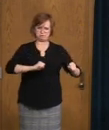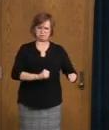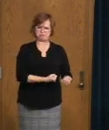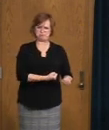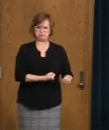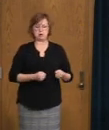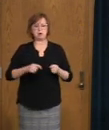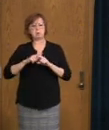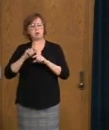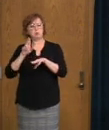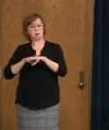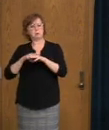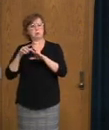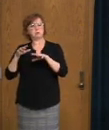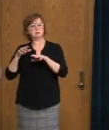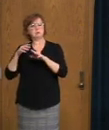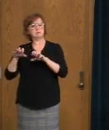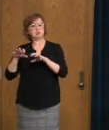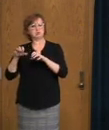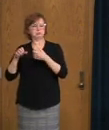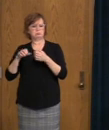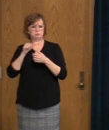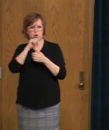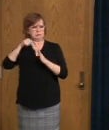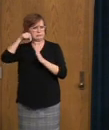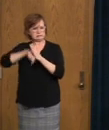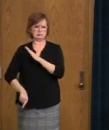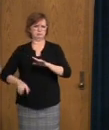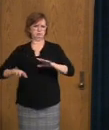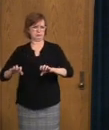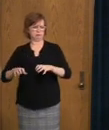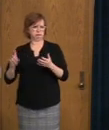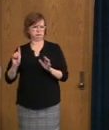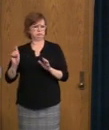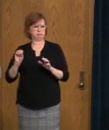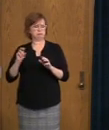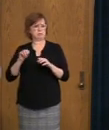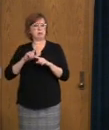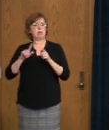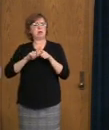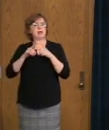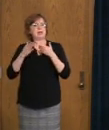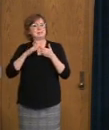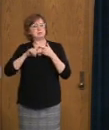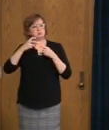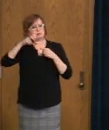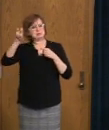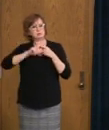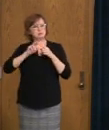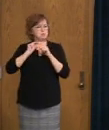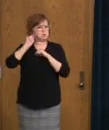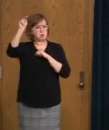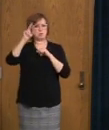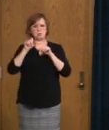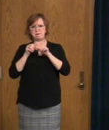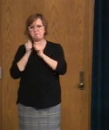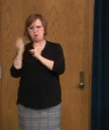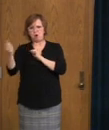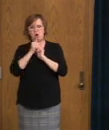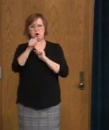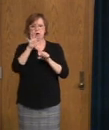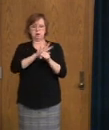to transport and use in smaller rural locations across the province. And as we start to receive more regular weekly shipments of